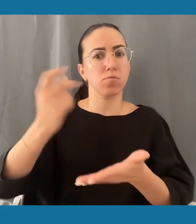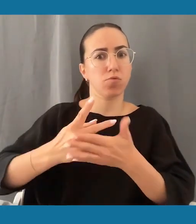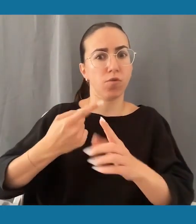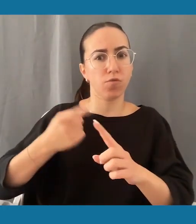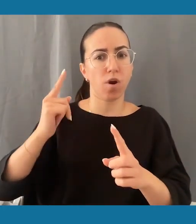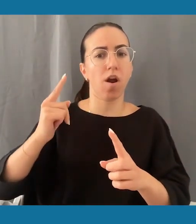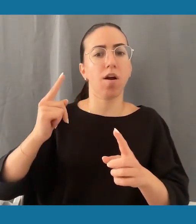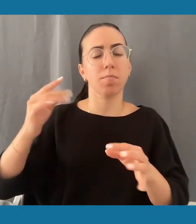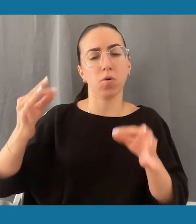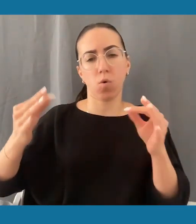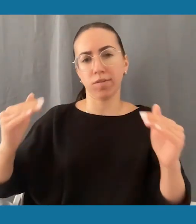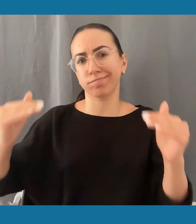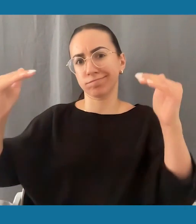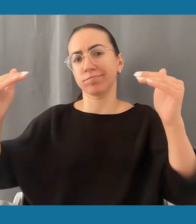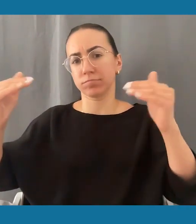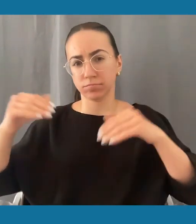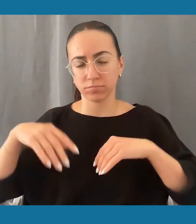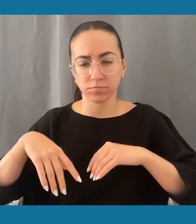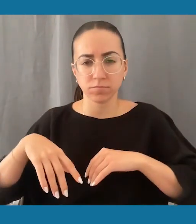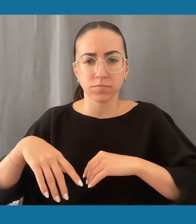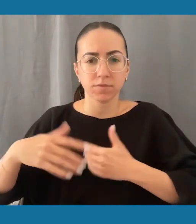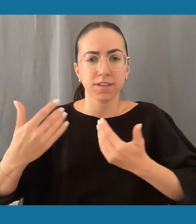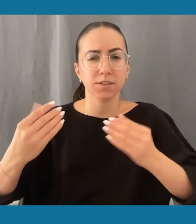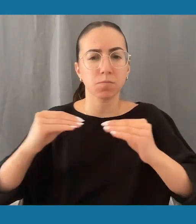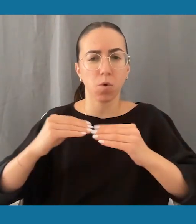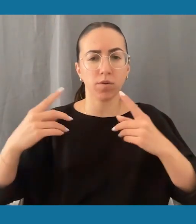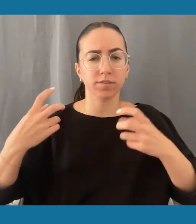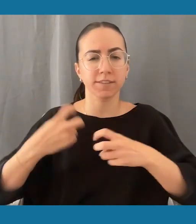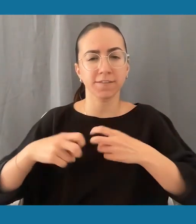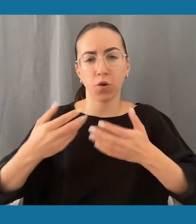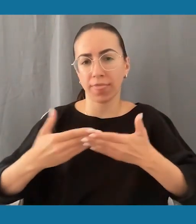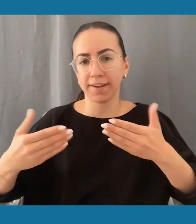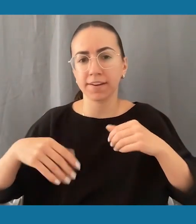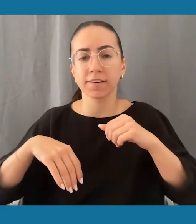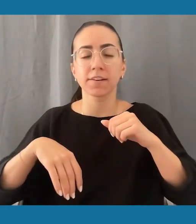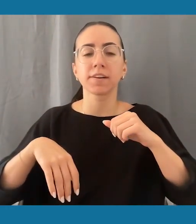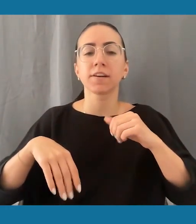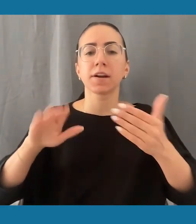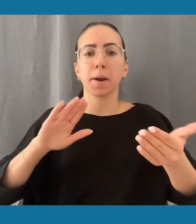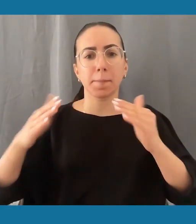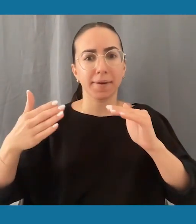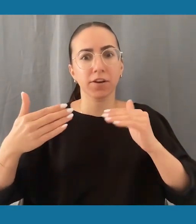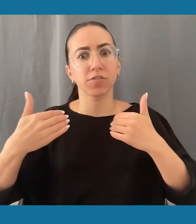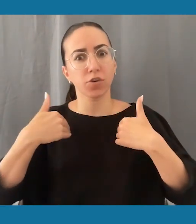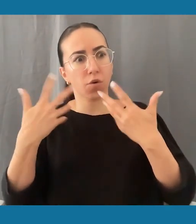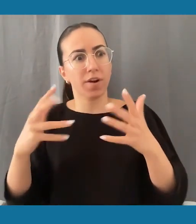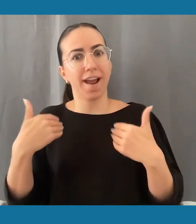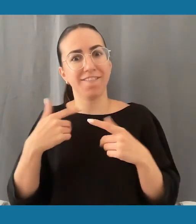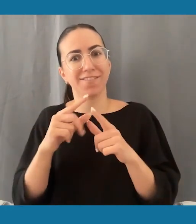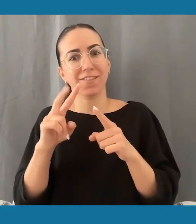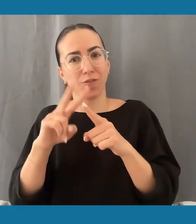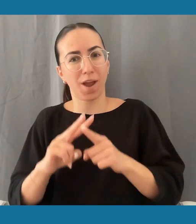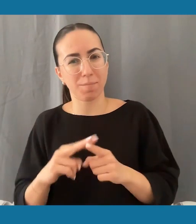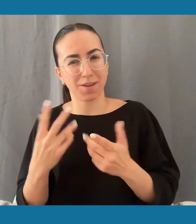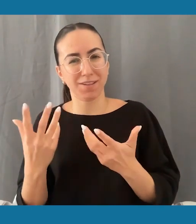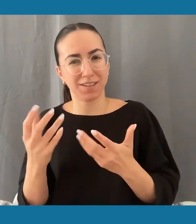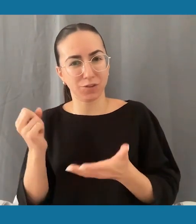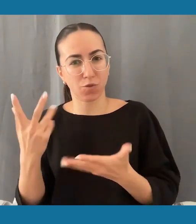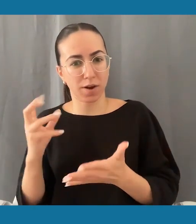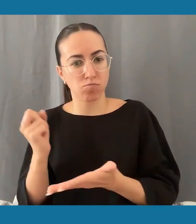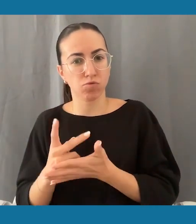jurisdiction, which is a much more difficult thing to do than if you have language in the trust that allows for the amendment of the trust by a third